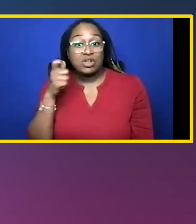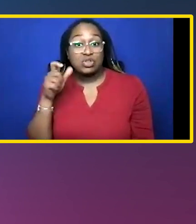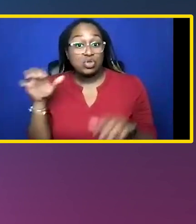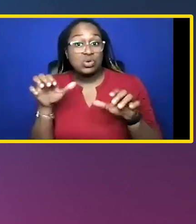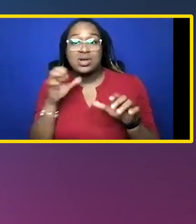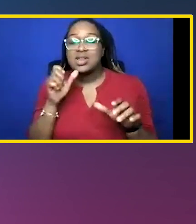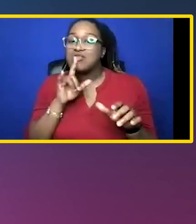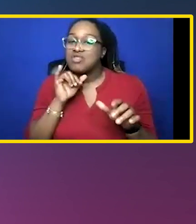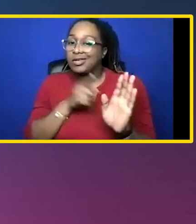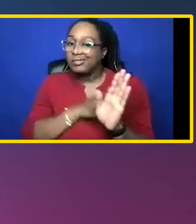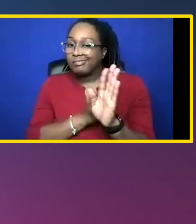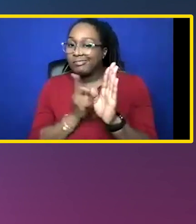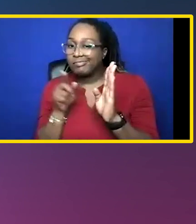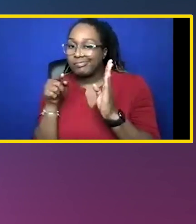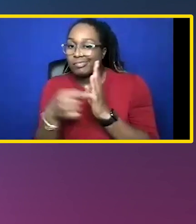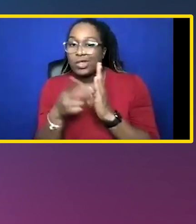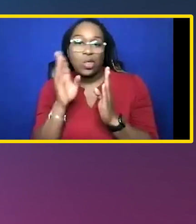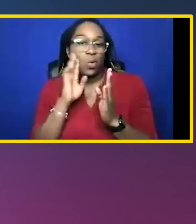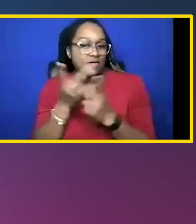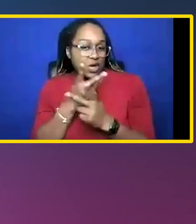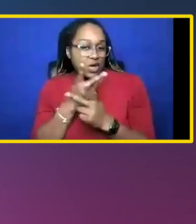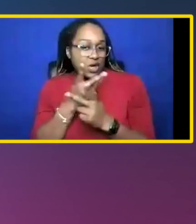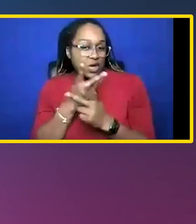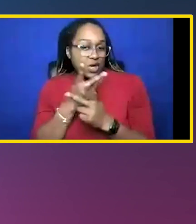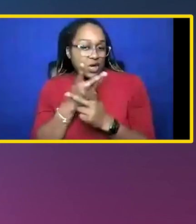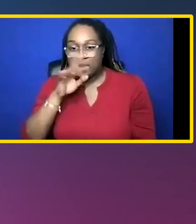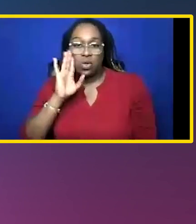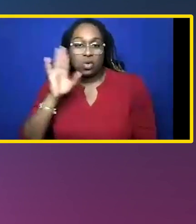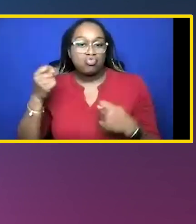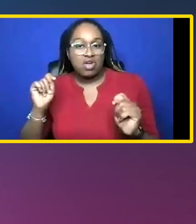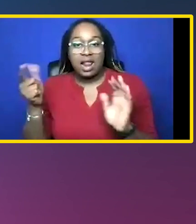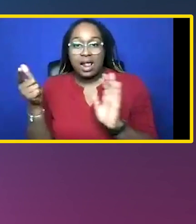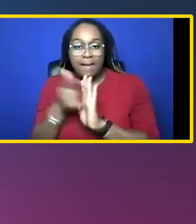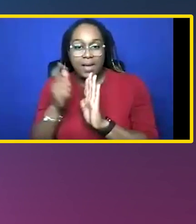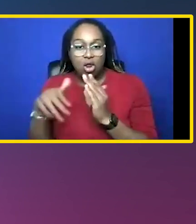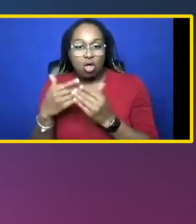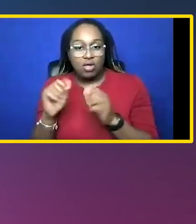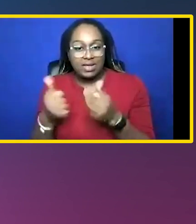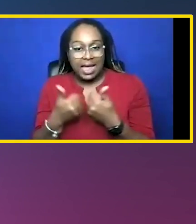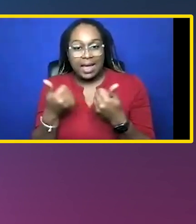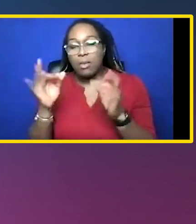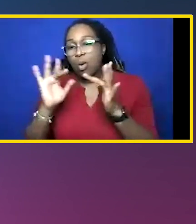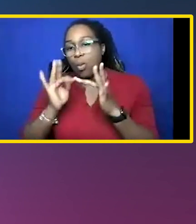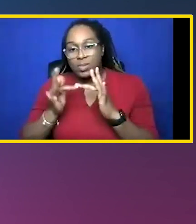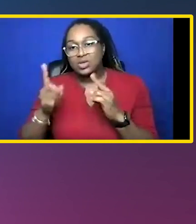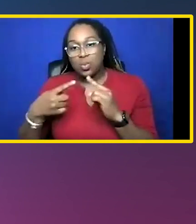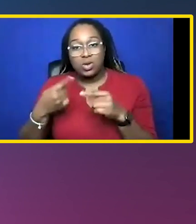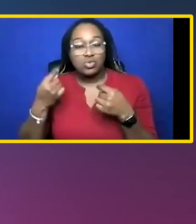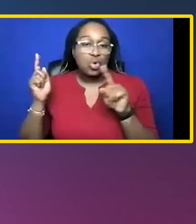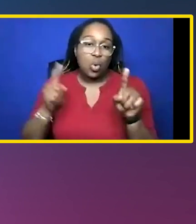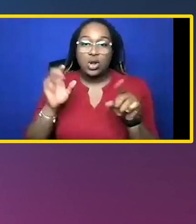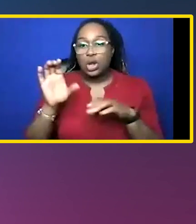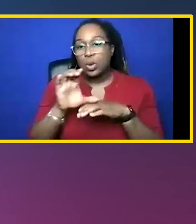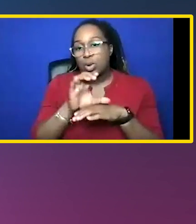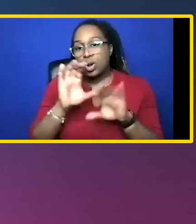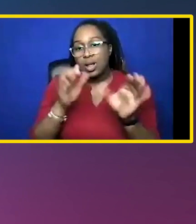going to get around it. I mean, as a kid, they tried to ban all the game websites when I was going to computer